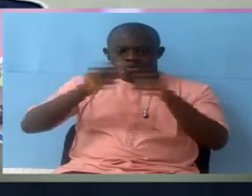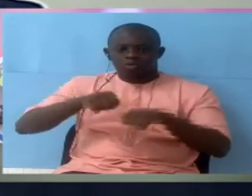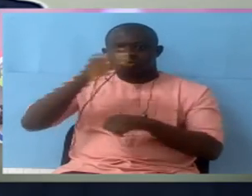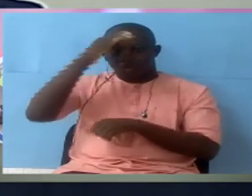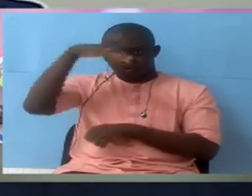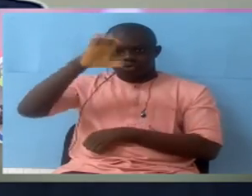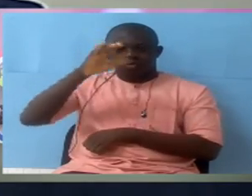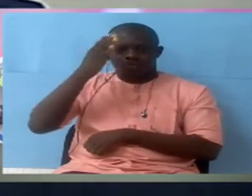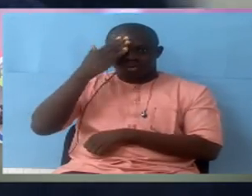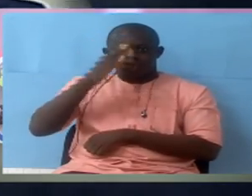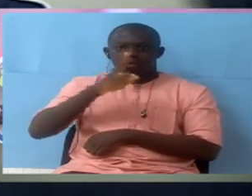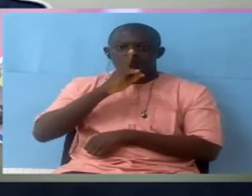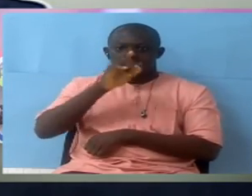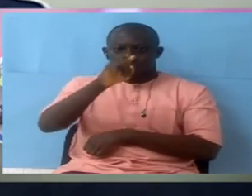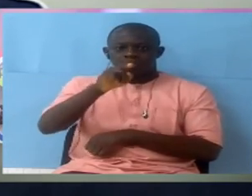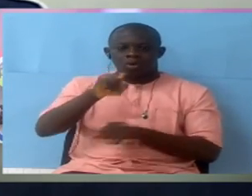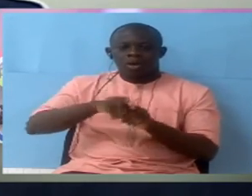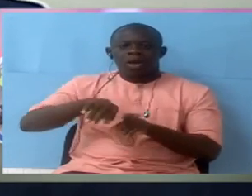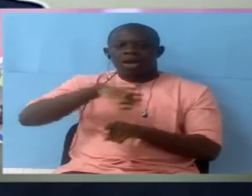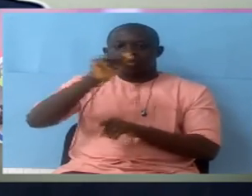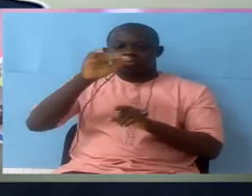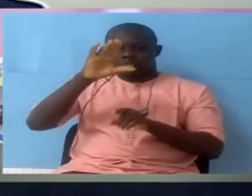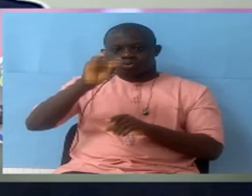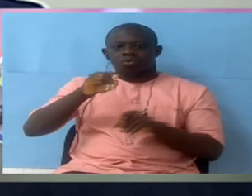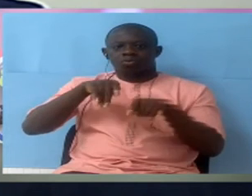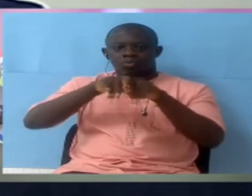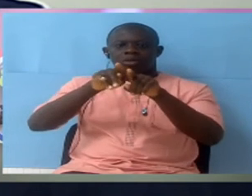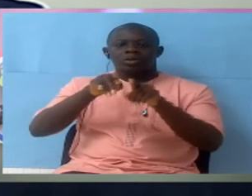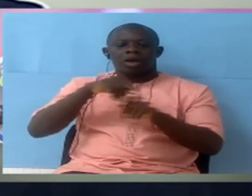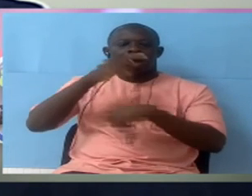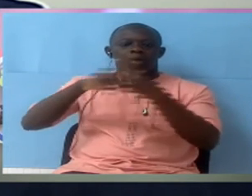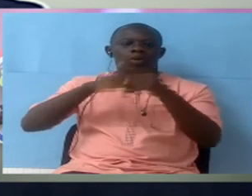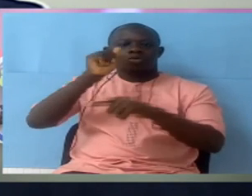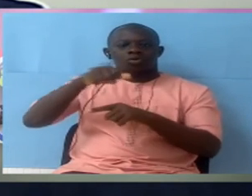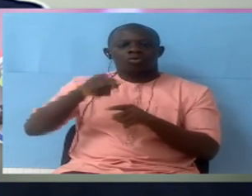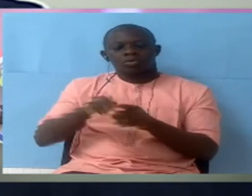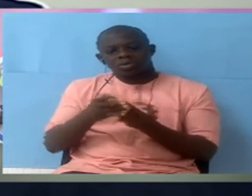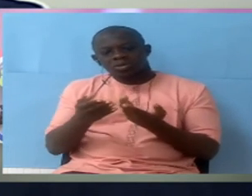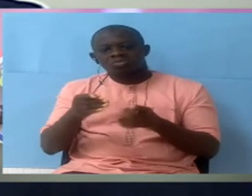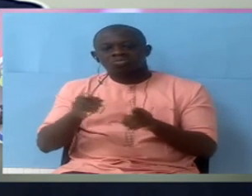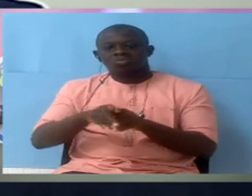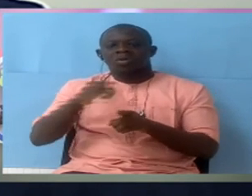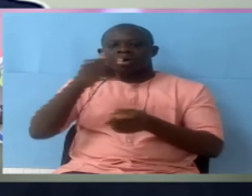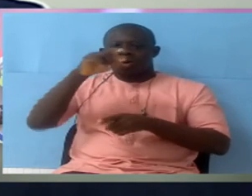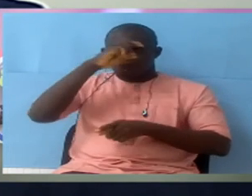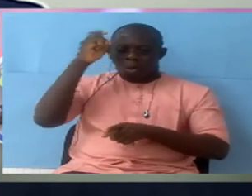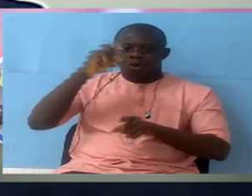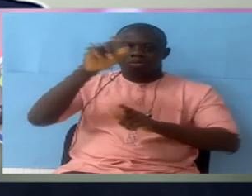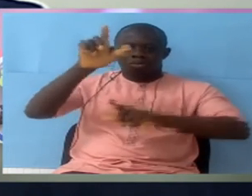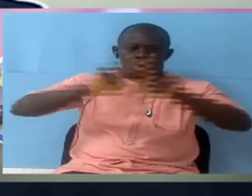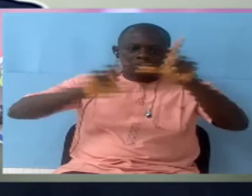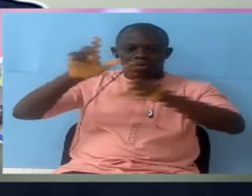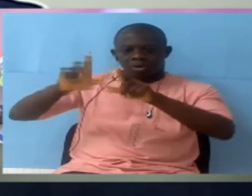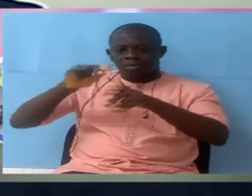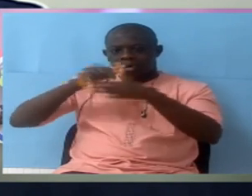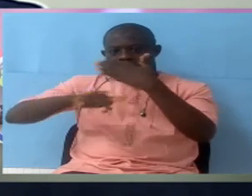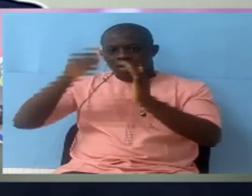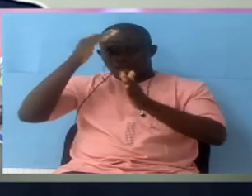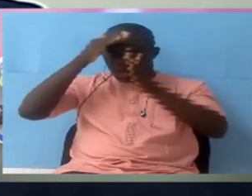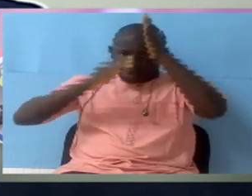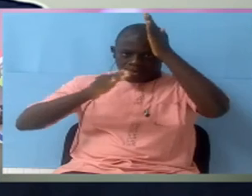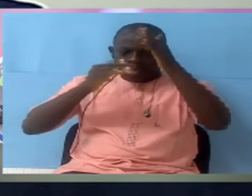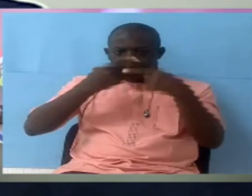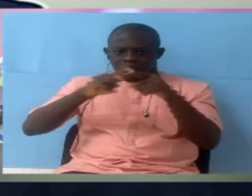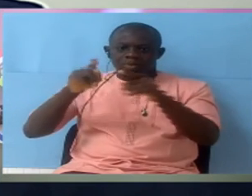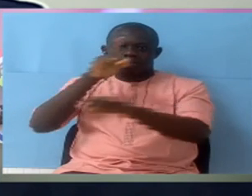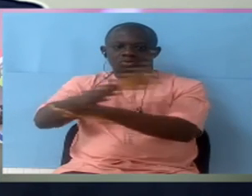are. We'll briefly deal with your career in the Army, the various positions that